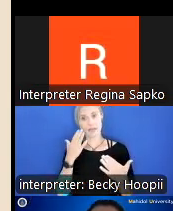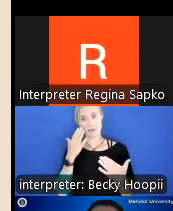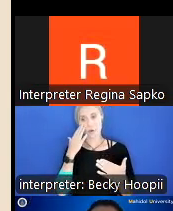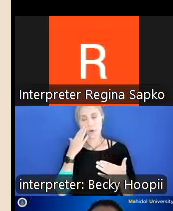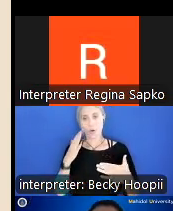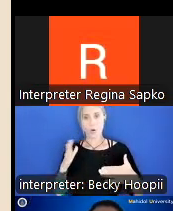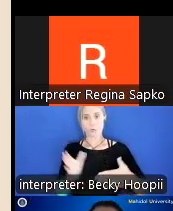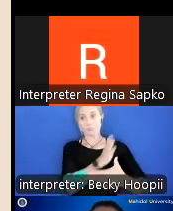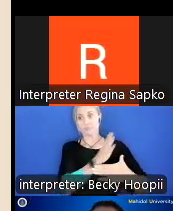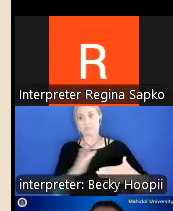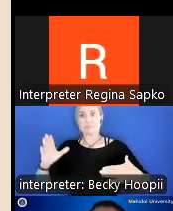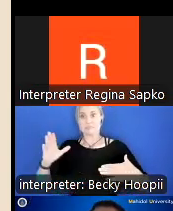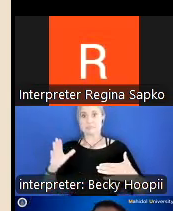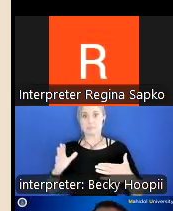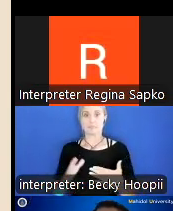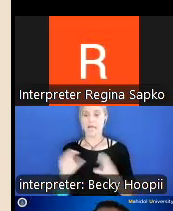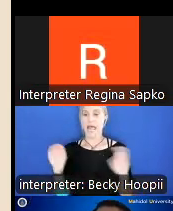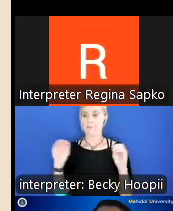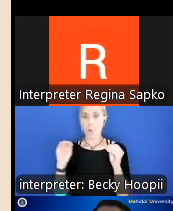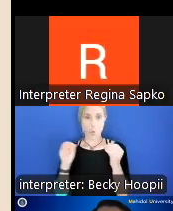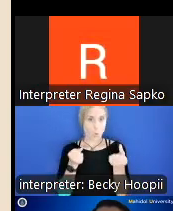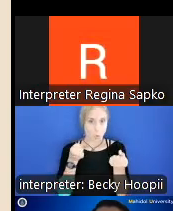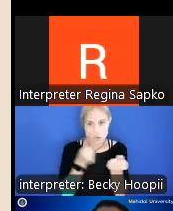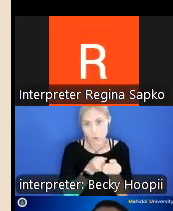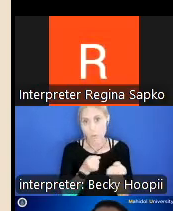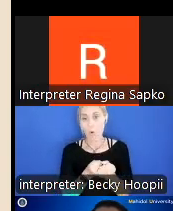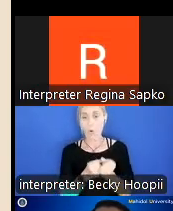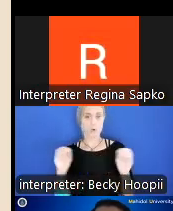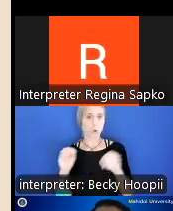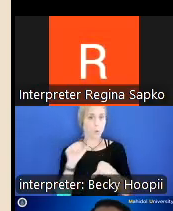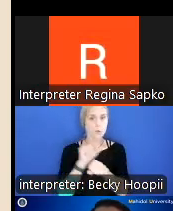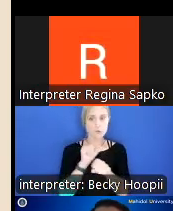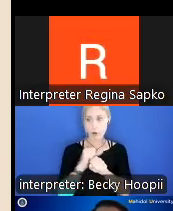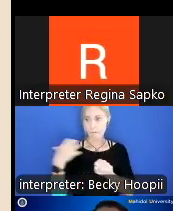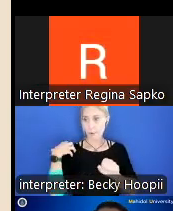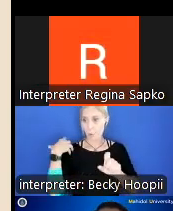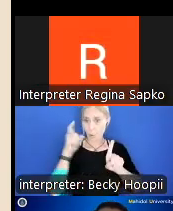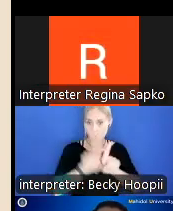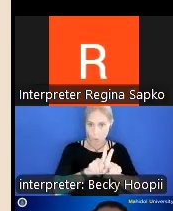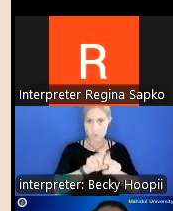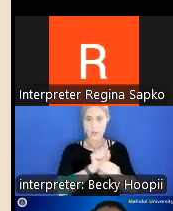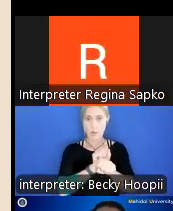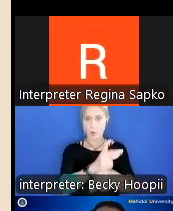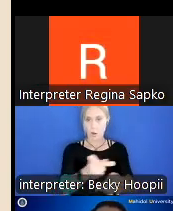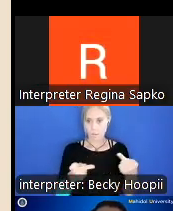no more like supporter like a job coach in the workplace.